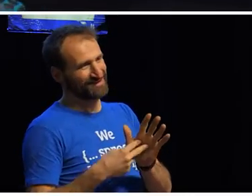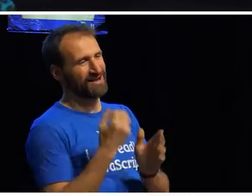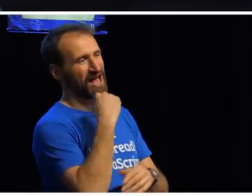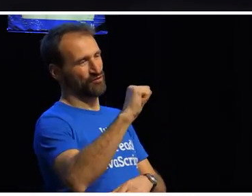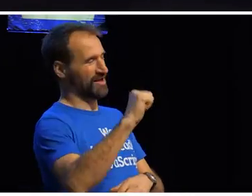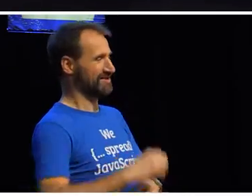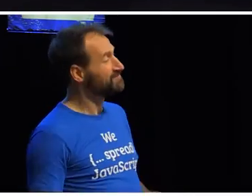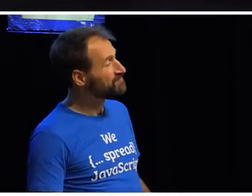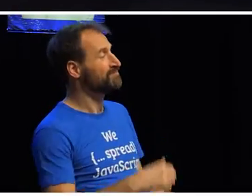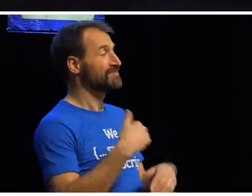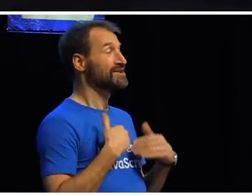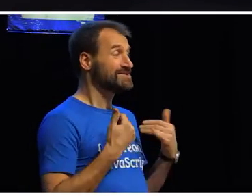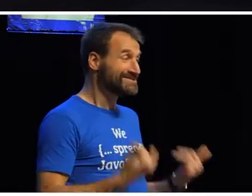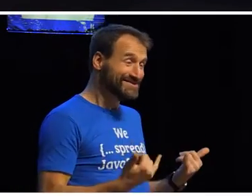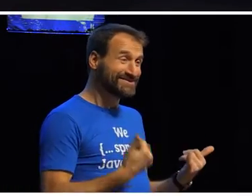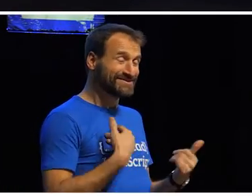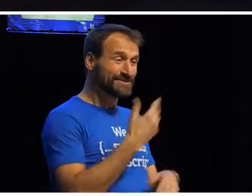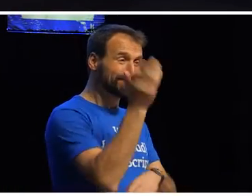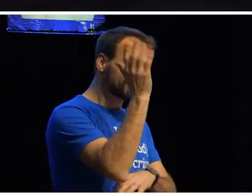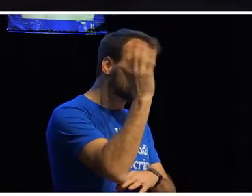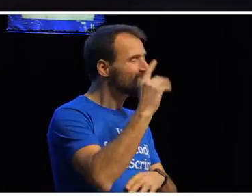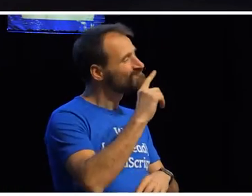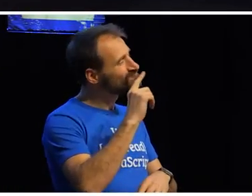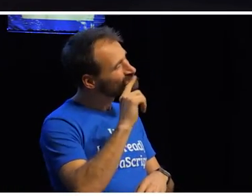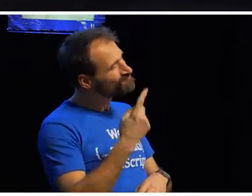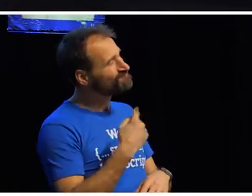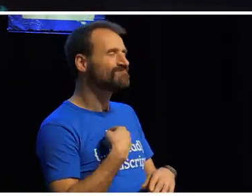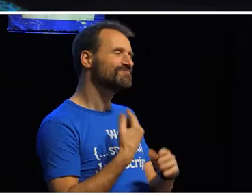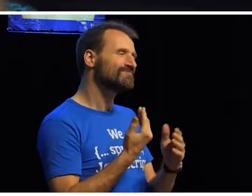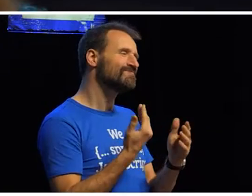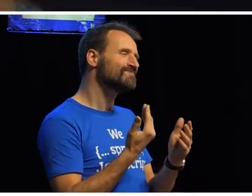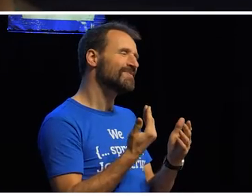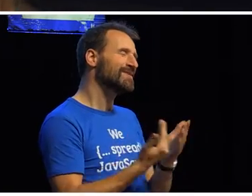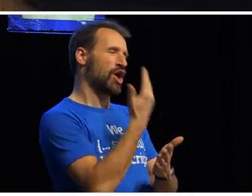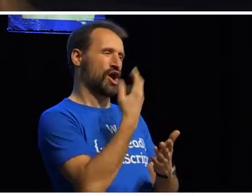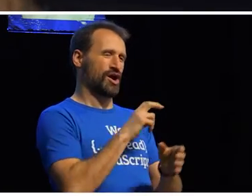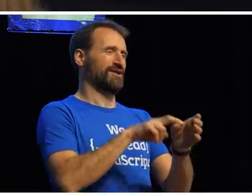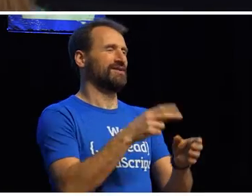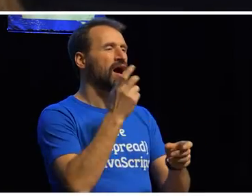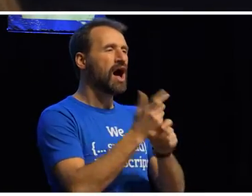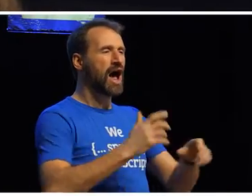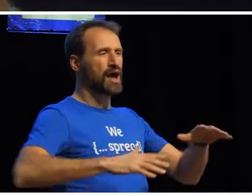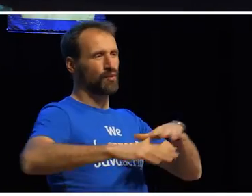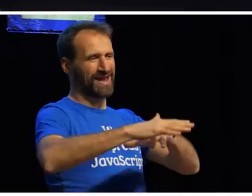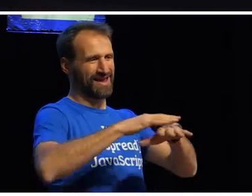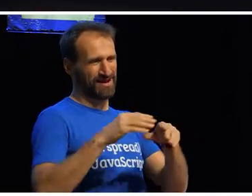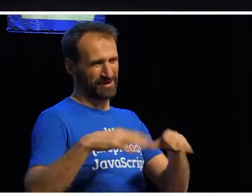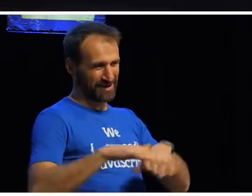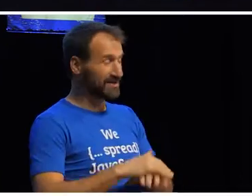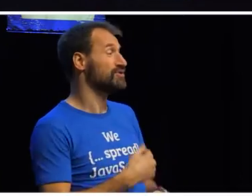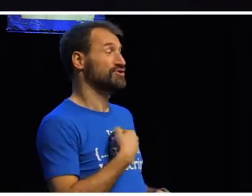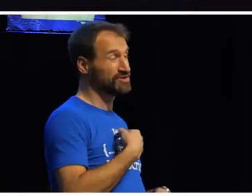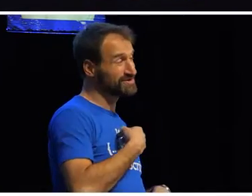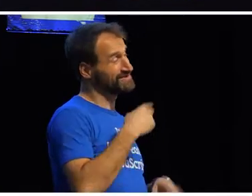Raspberry Pi and stuff, I am actually quite newbie in the hardware field. So I'm not here to represent myself as a